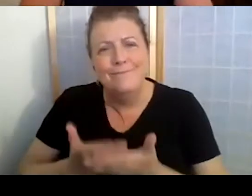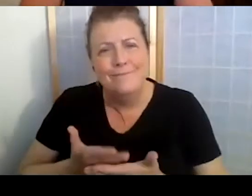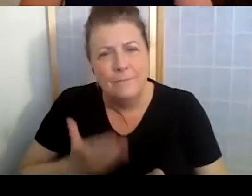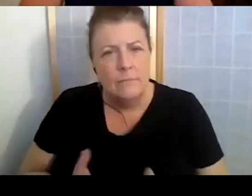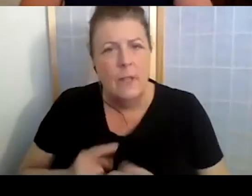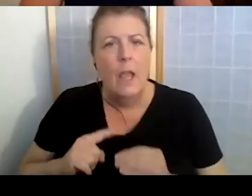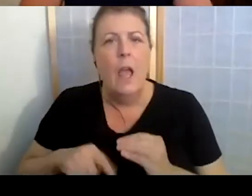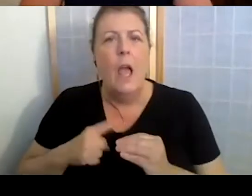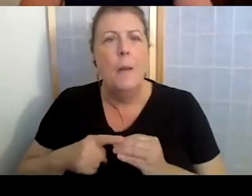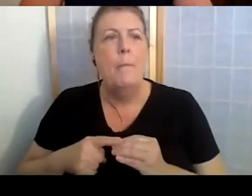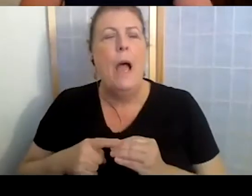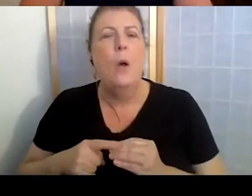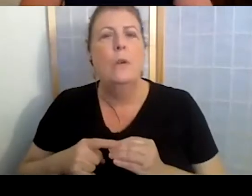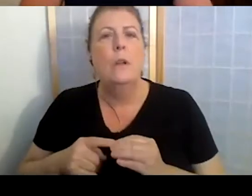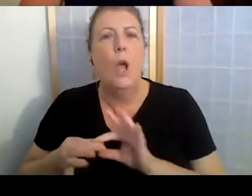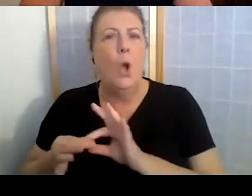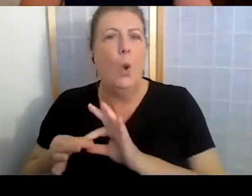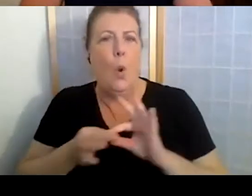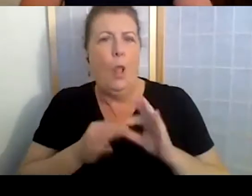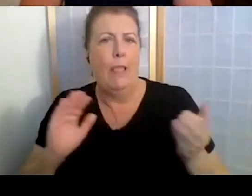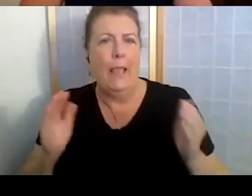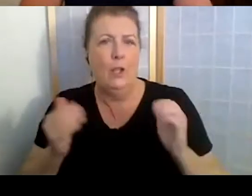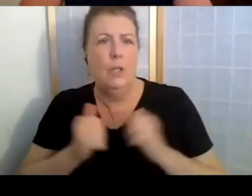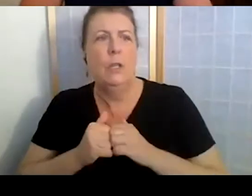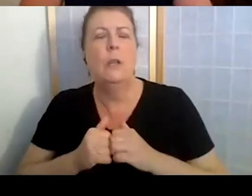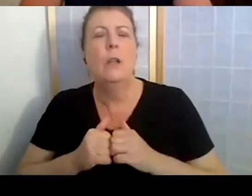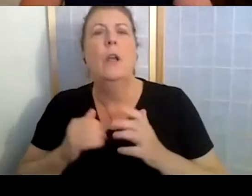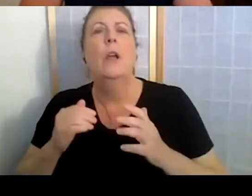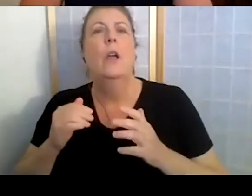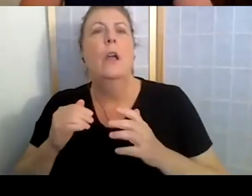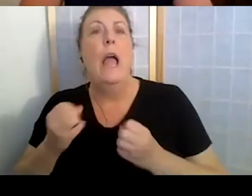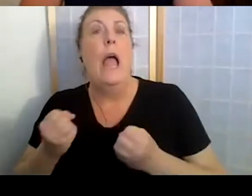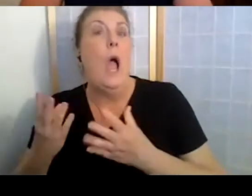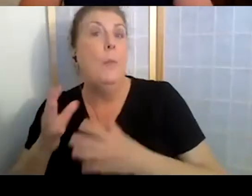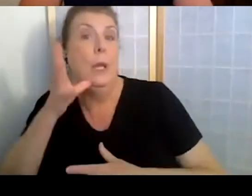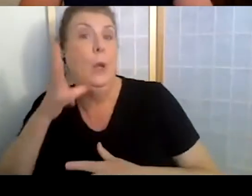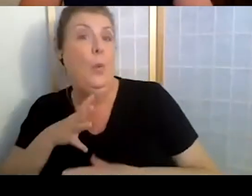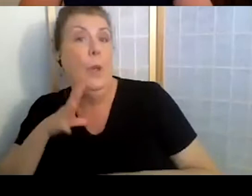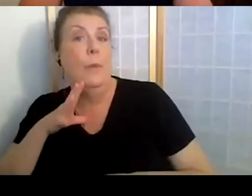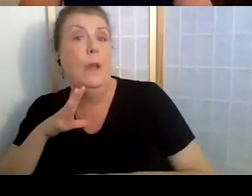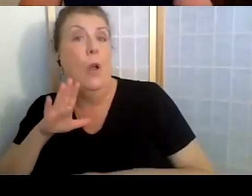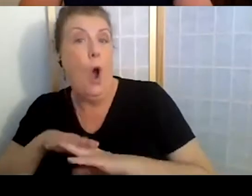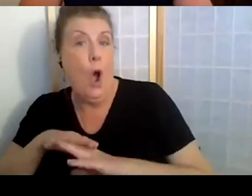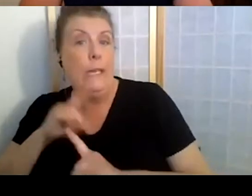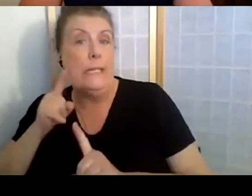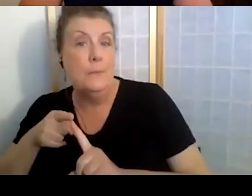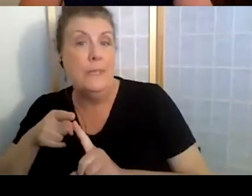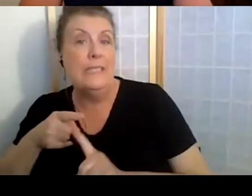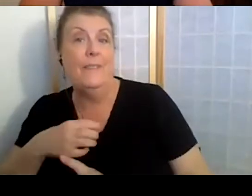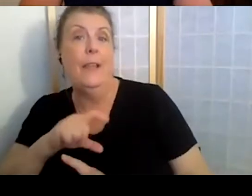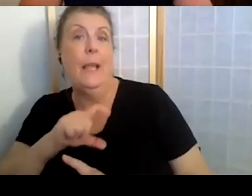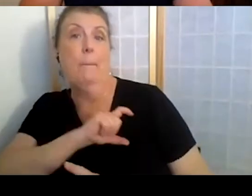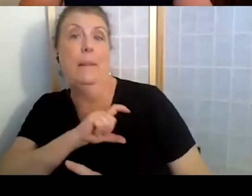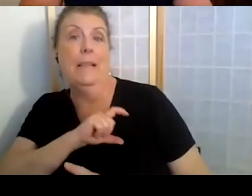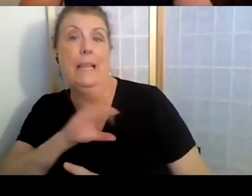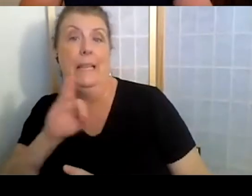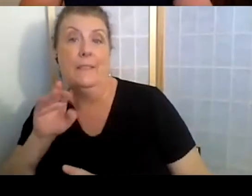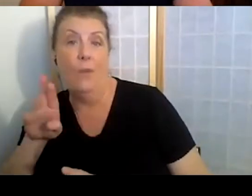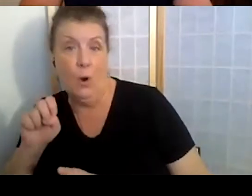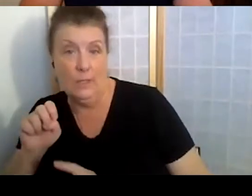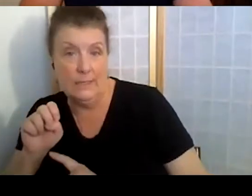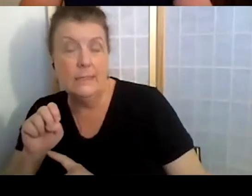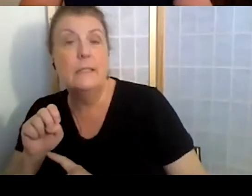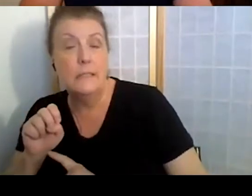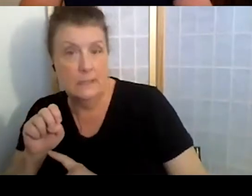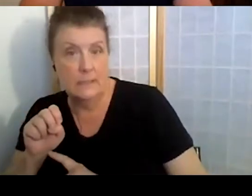a force and how seriously sexual assault is taken within that department. I mean, the more